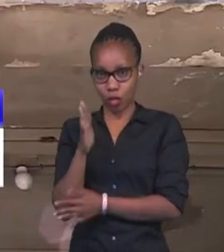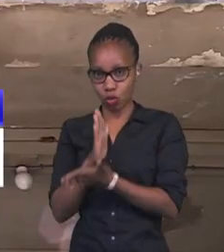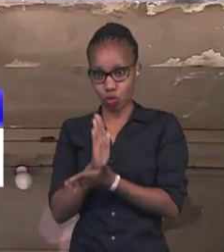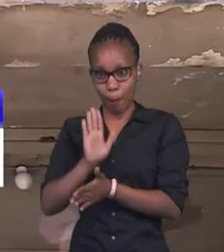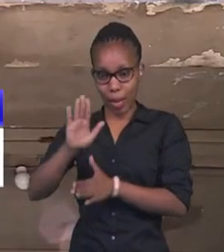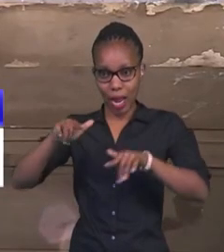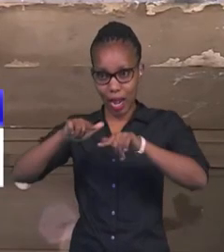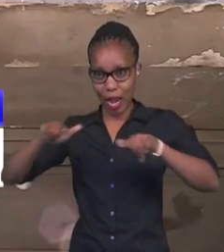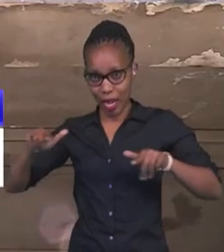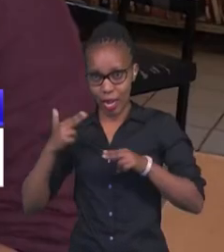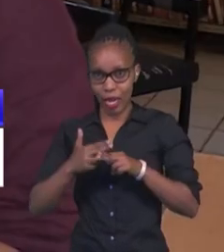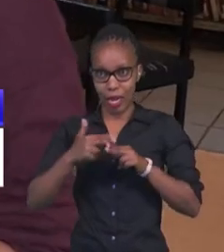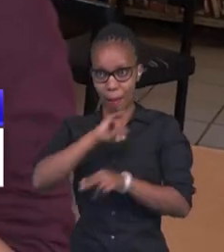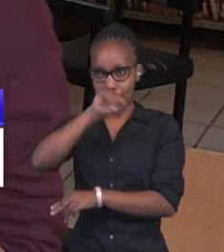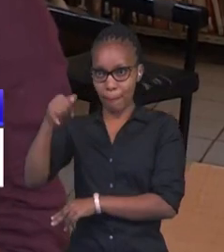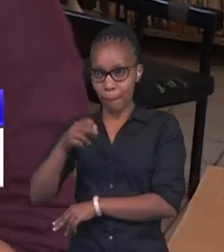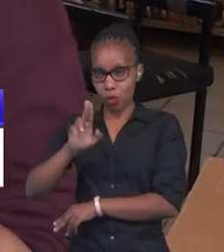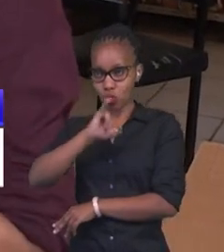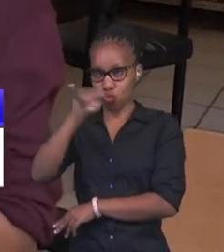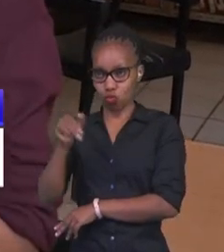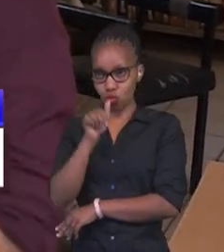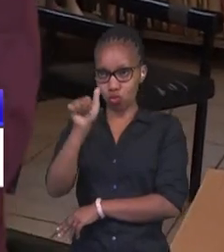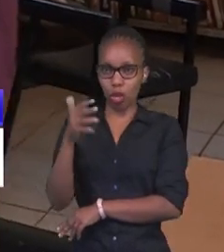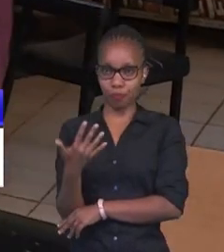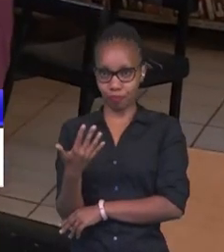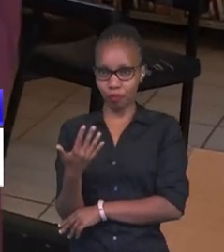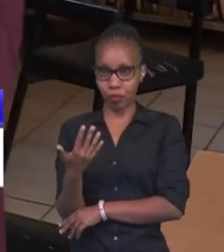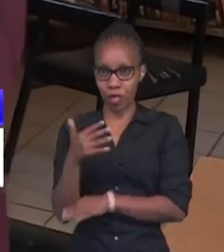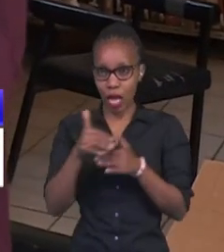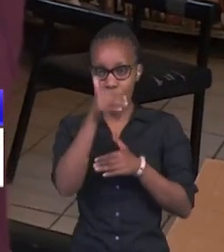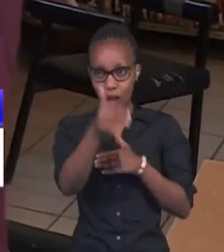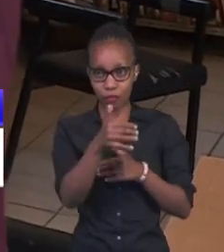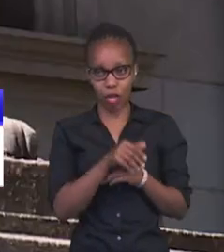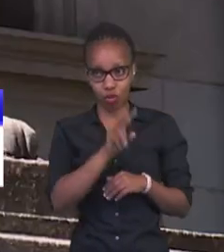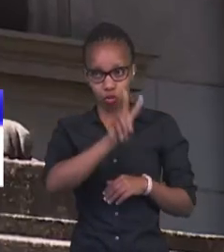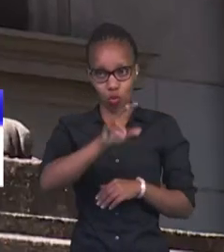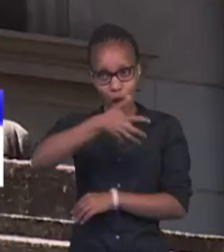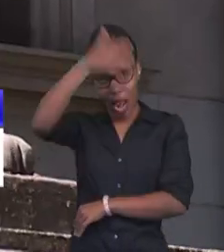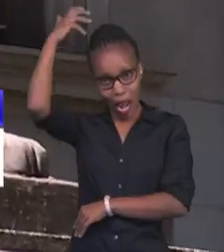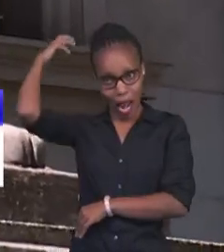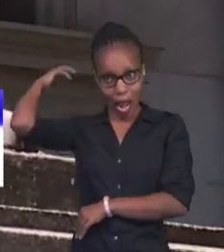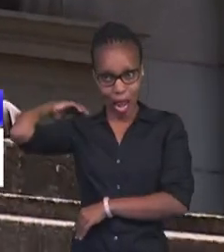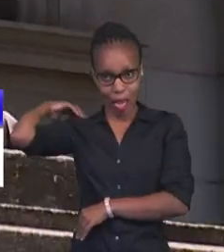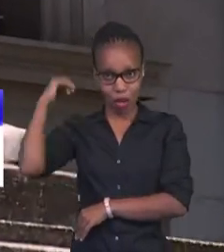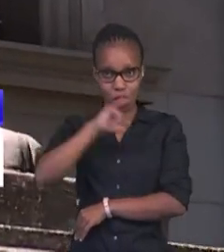farm. He named it Juja. In fact, he named Juja after two lion gods, Ju and Ja.